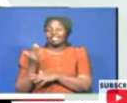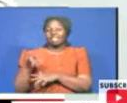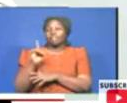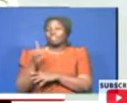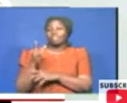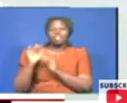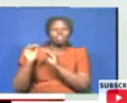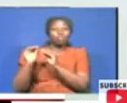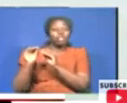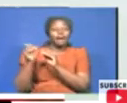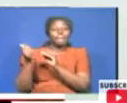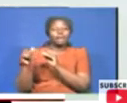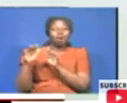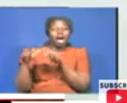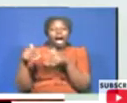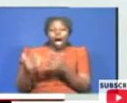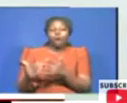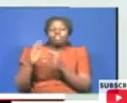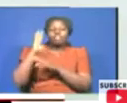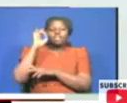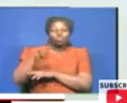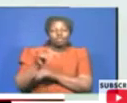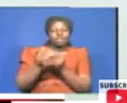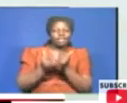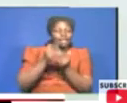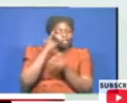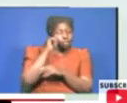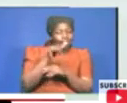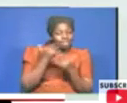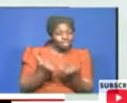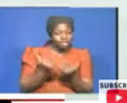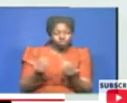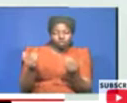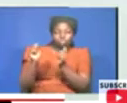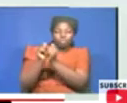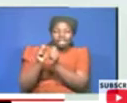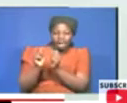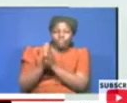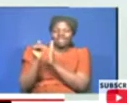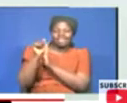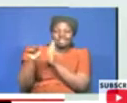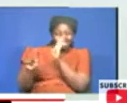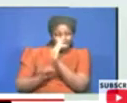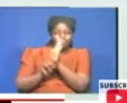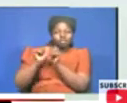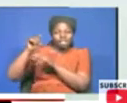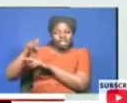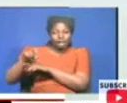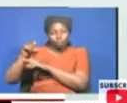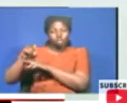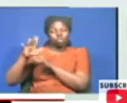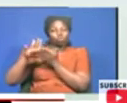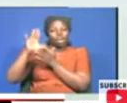acquainted with how they are supposed to handle these young children and plus the subject they have to learn. But